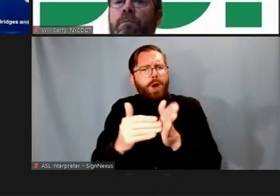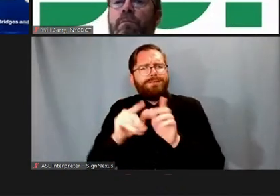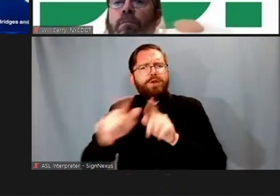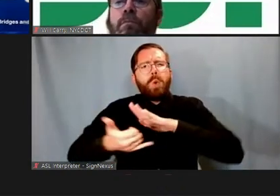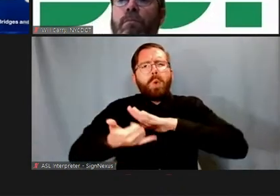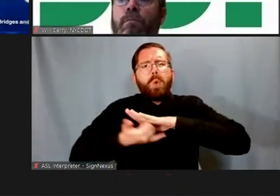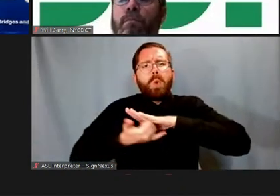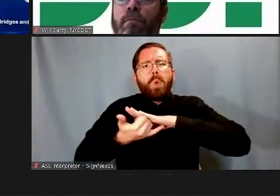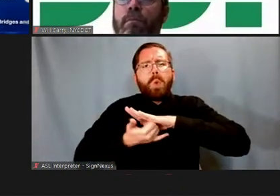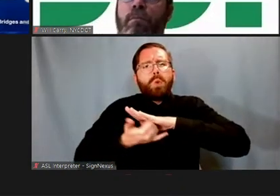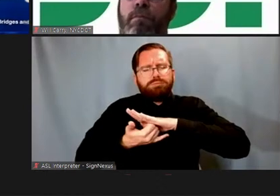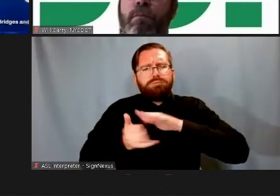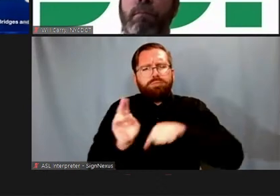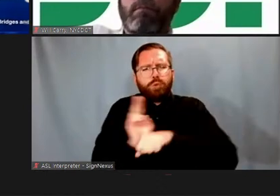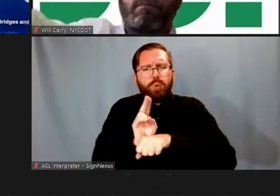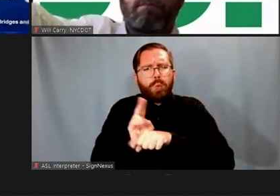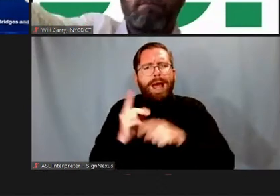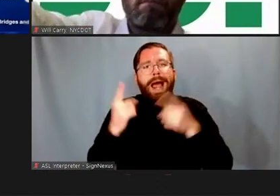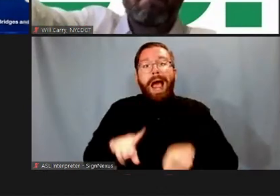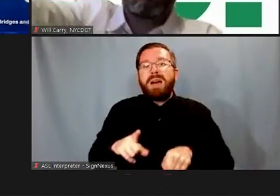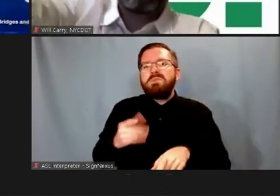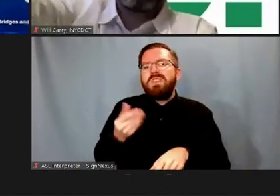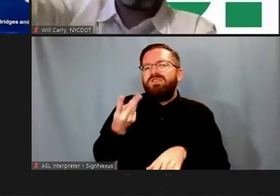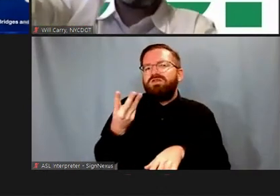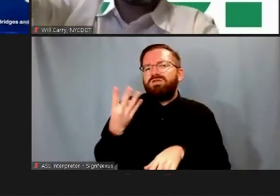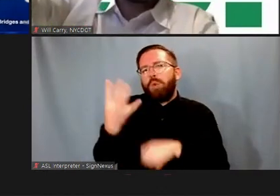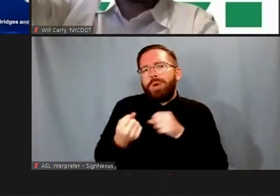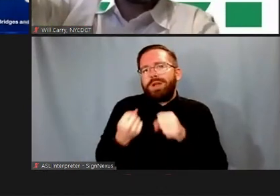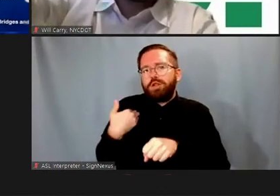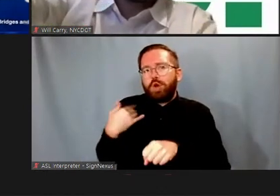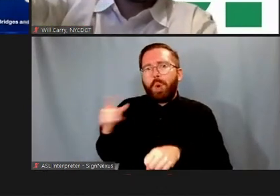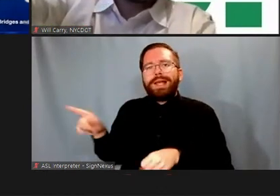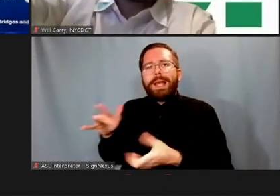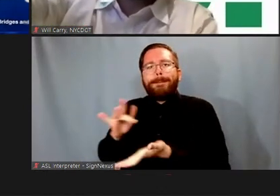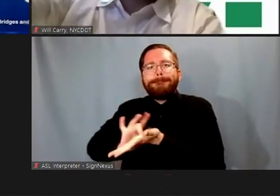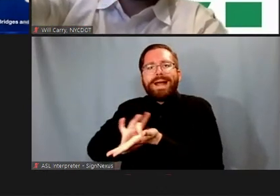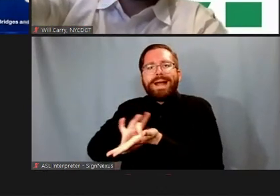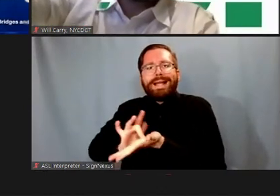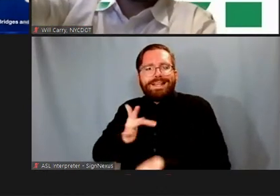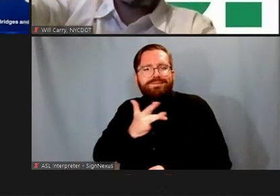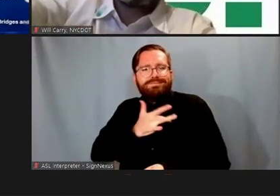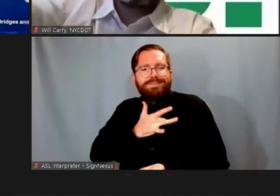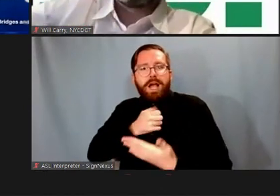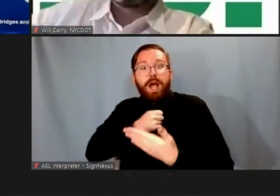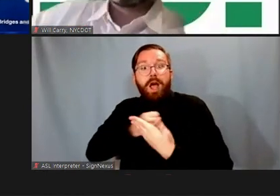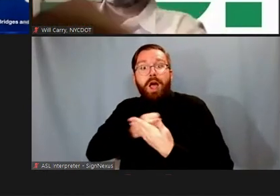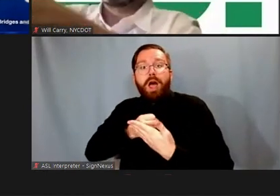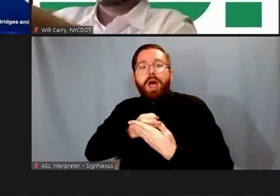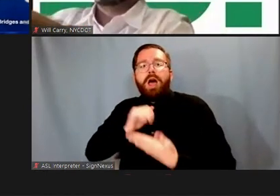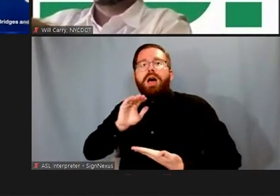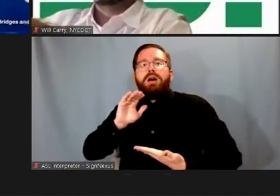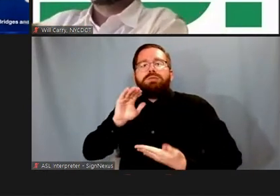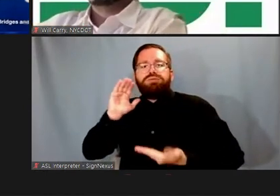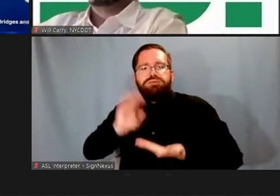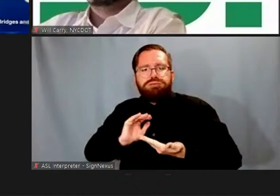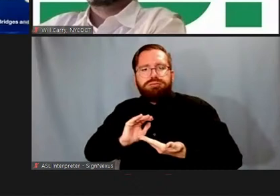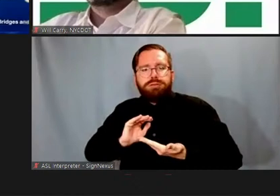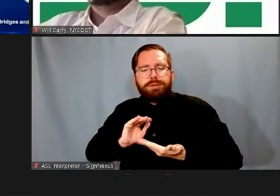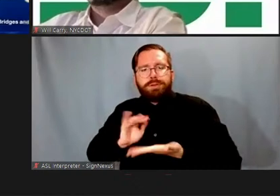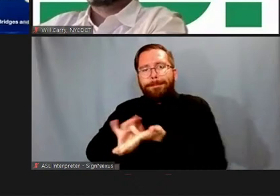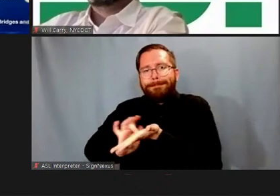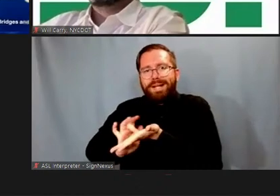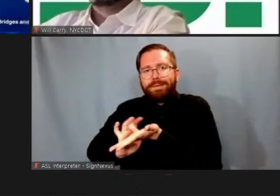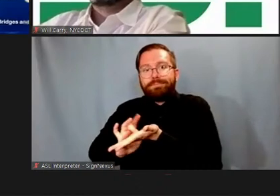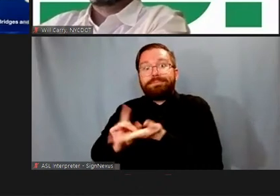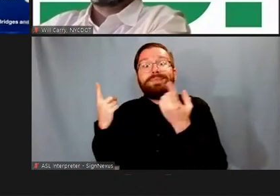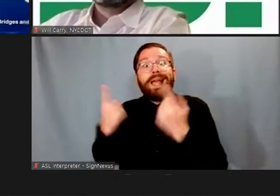on a medication that had to lower his heart rate slightly um in april of 2018 while running to catch a train in